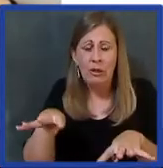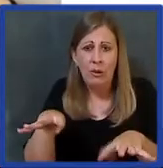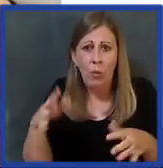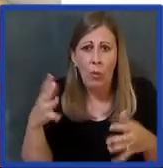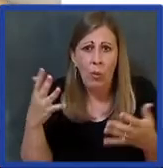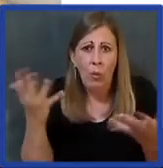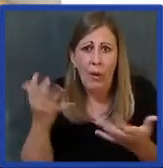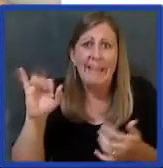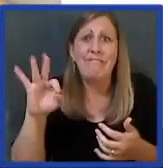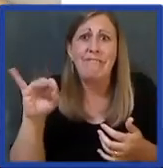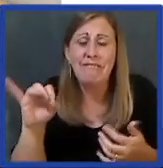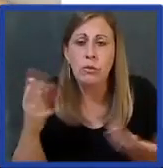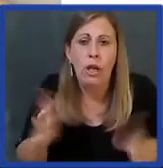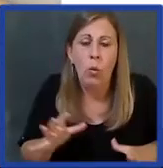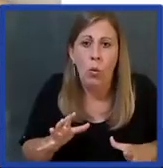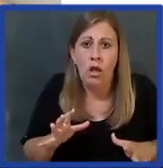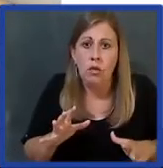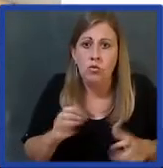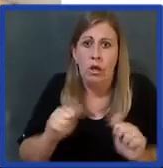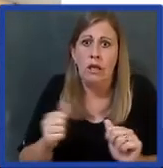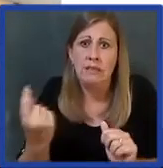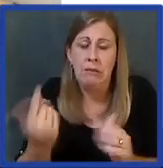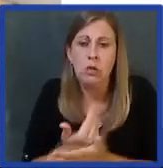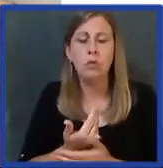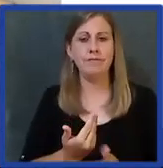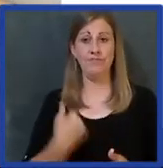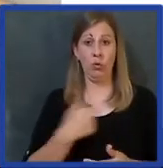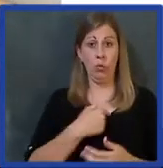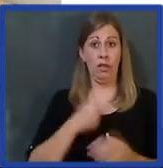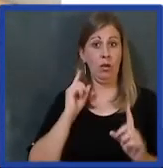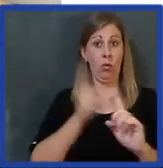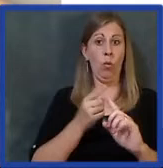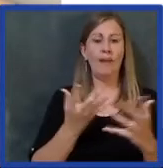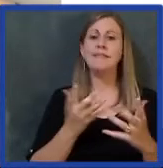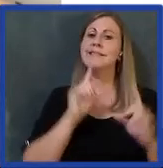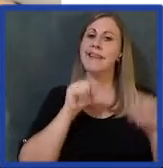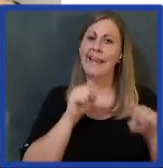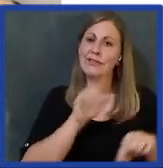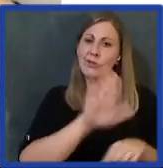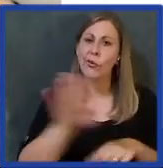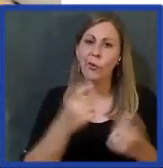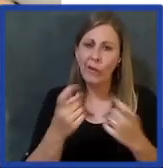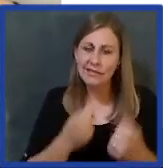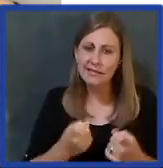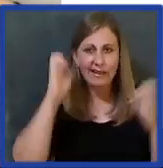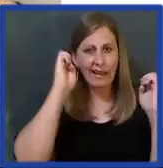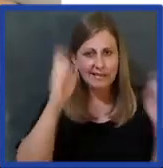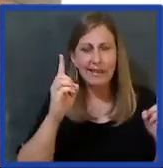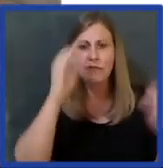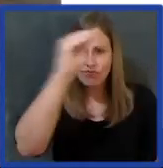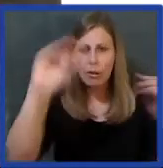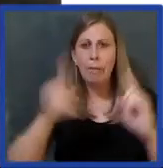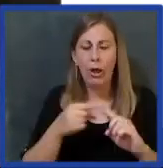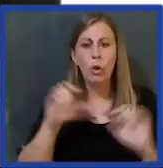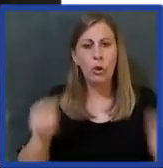what if. What we want to do is answer your questions and hopefully get rid of those fears and educate you on the Could You Cup.